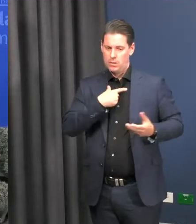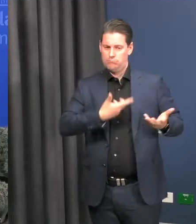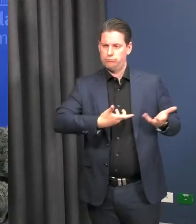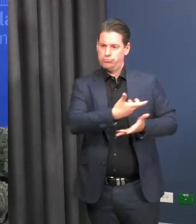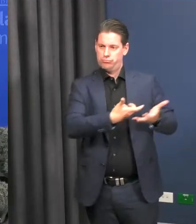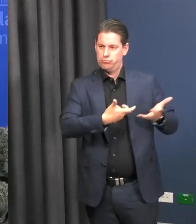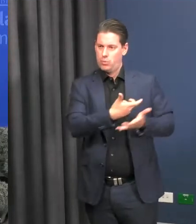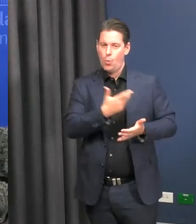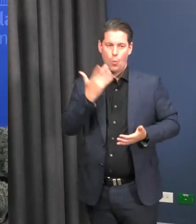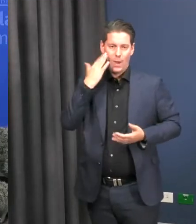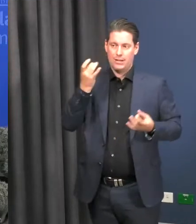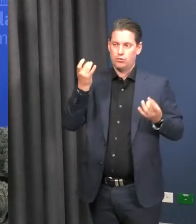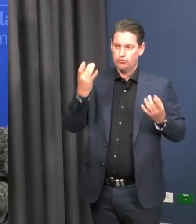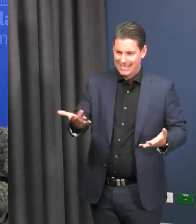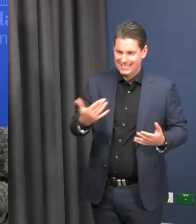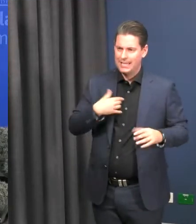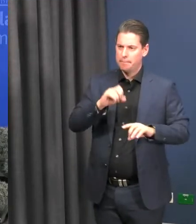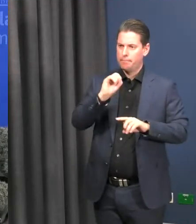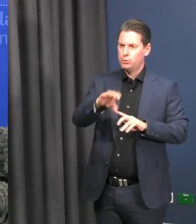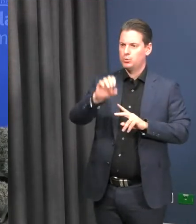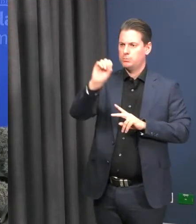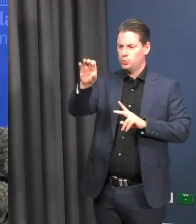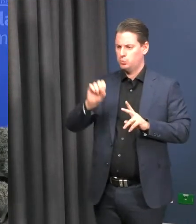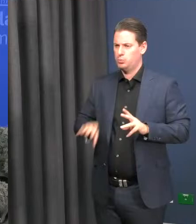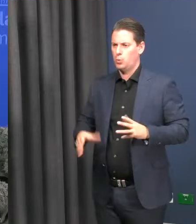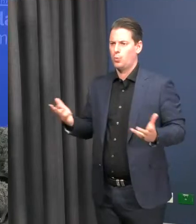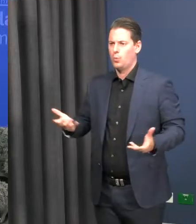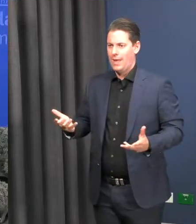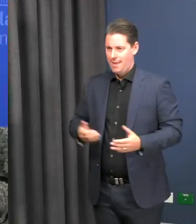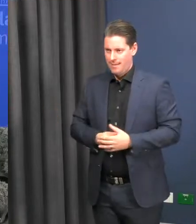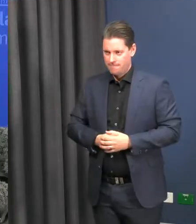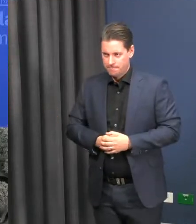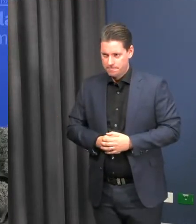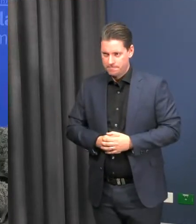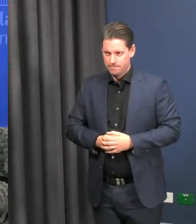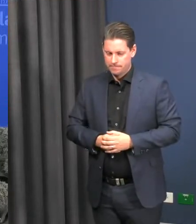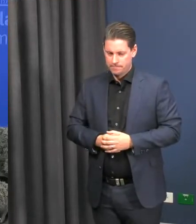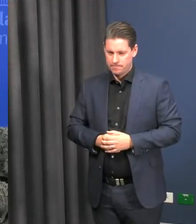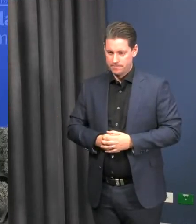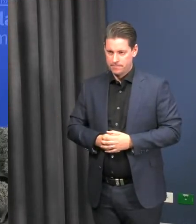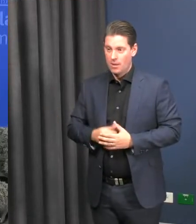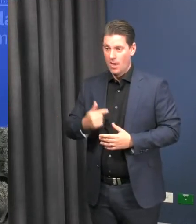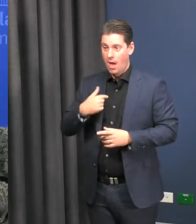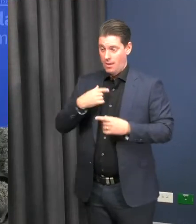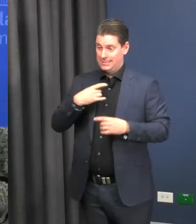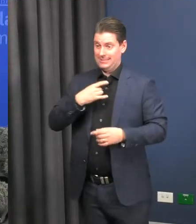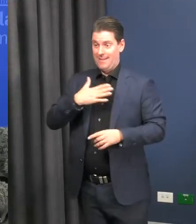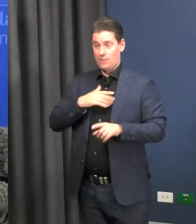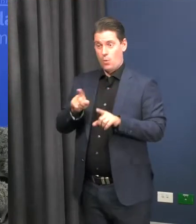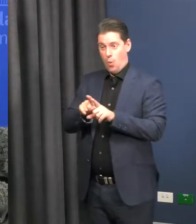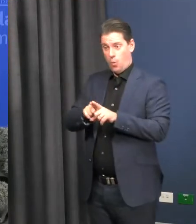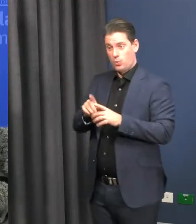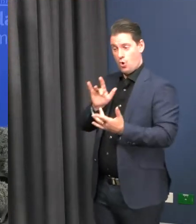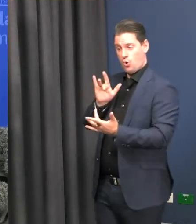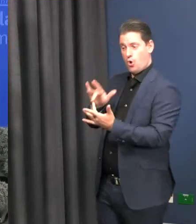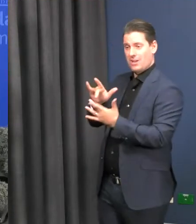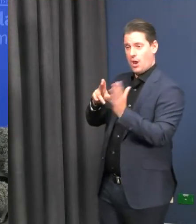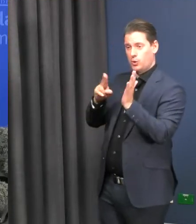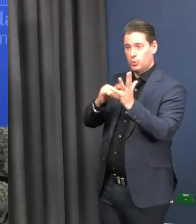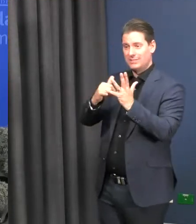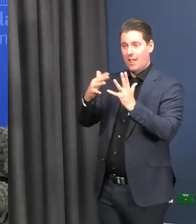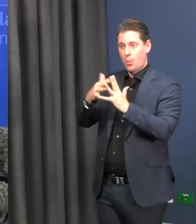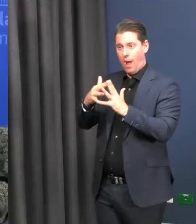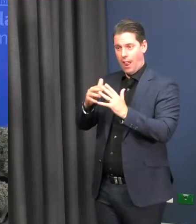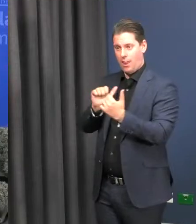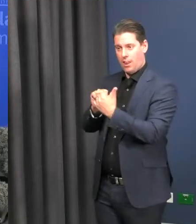be available and where they will be positioned. I've also engaged with New South Wales to ensure that we have effective